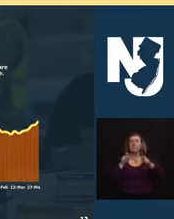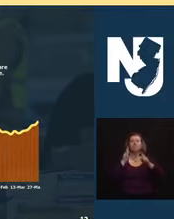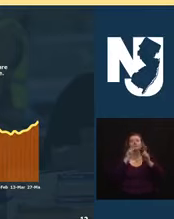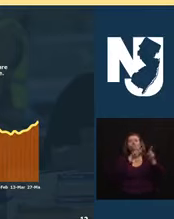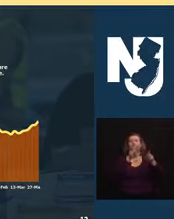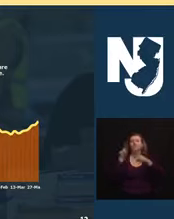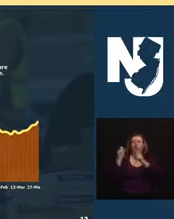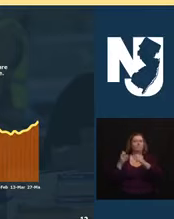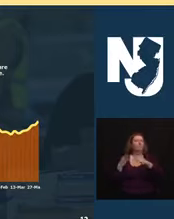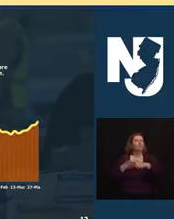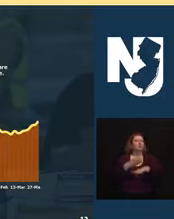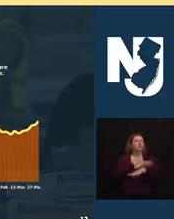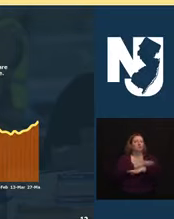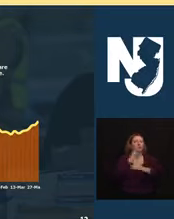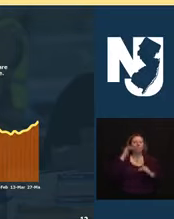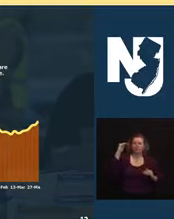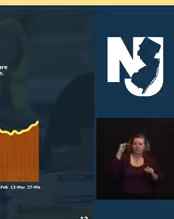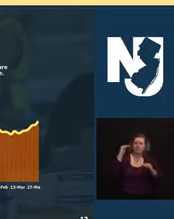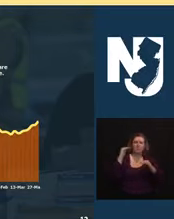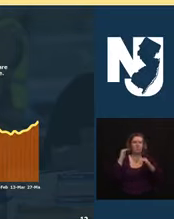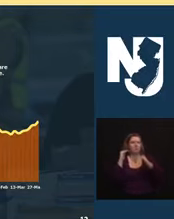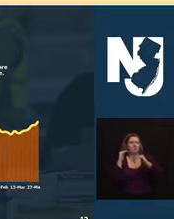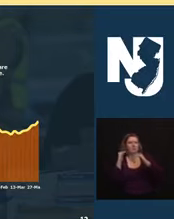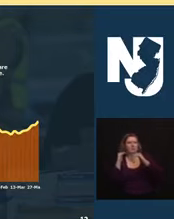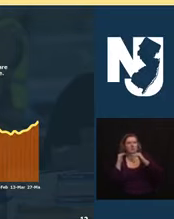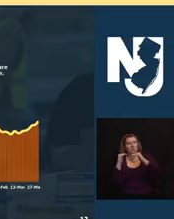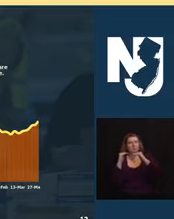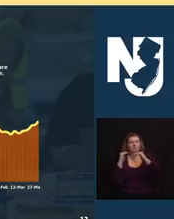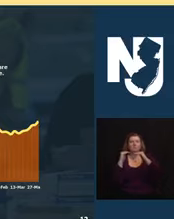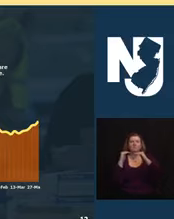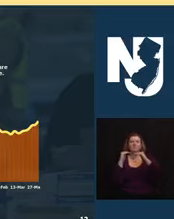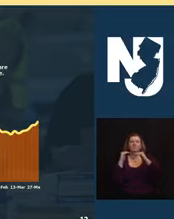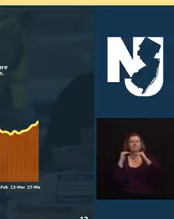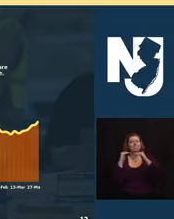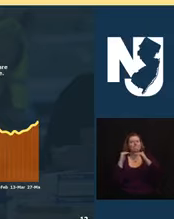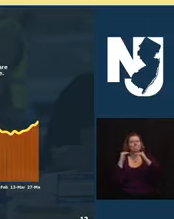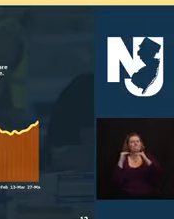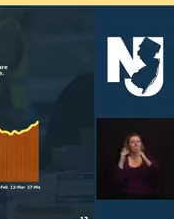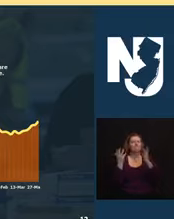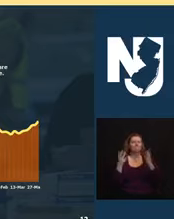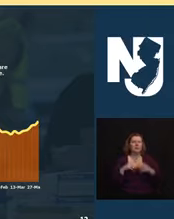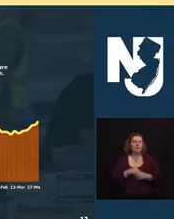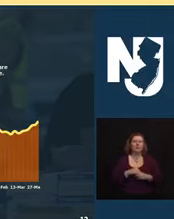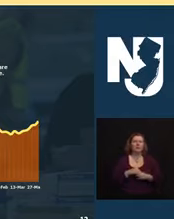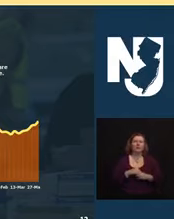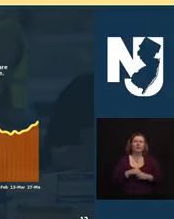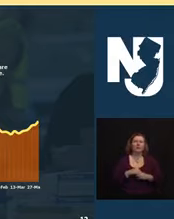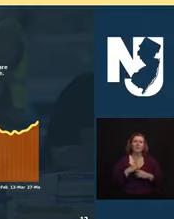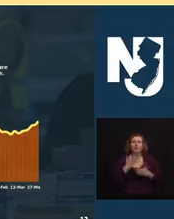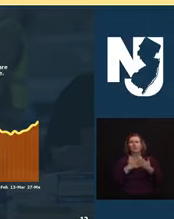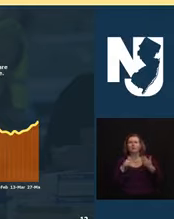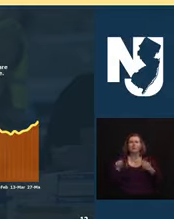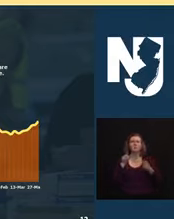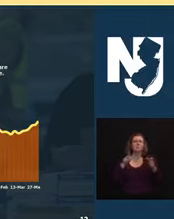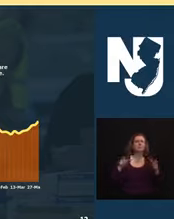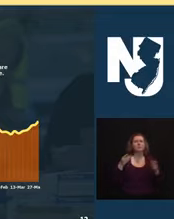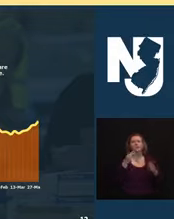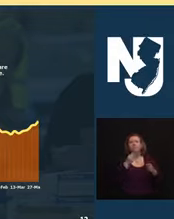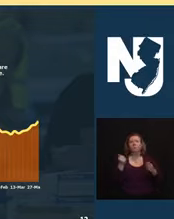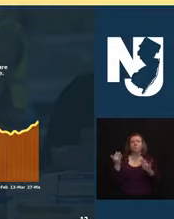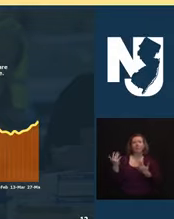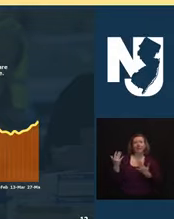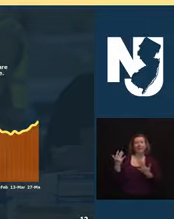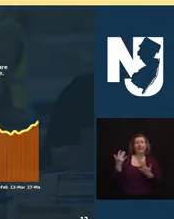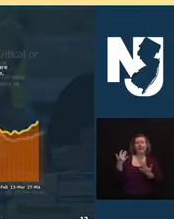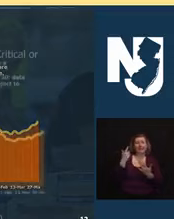today 150-ish, 140-ish of the total are only waiting for tests. Of the total of 458